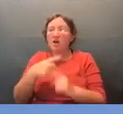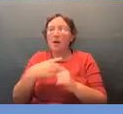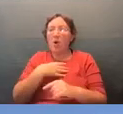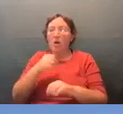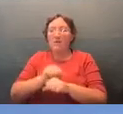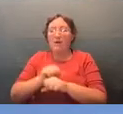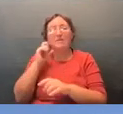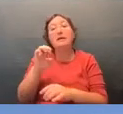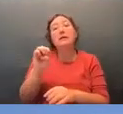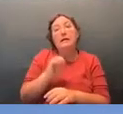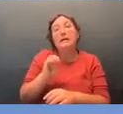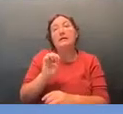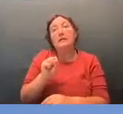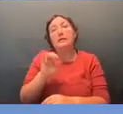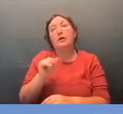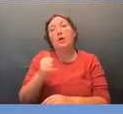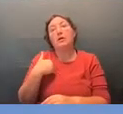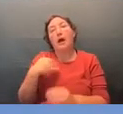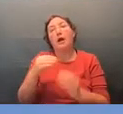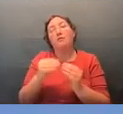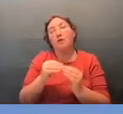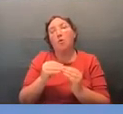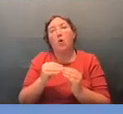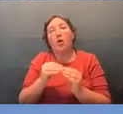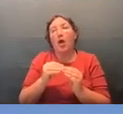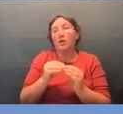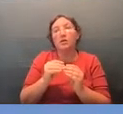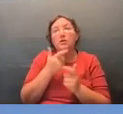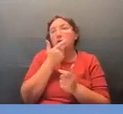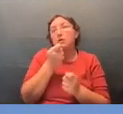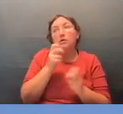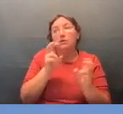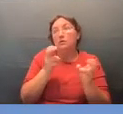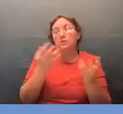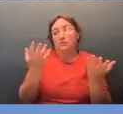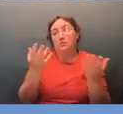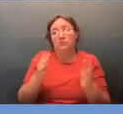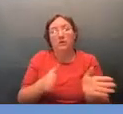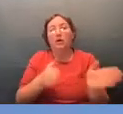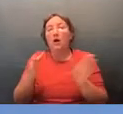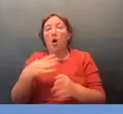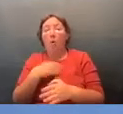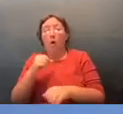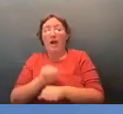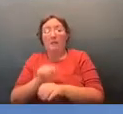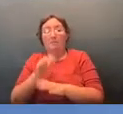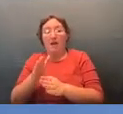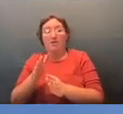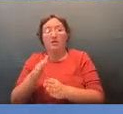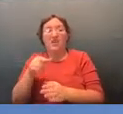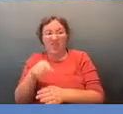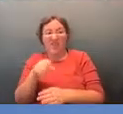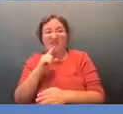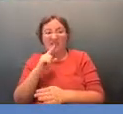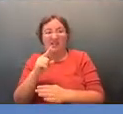Eastern Sierras have more of a mystique to them. But the White Mountains, and we're standing